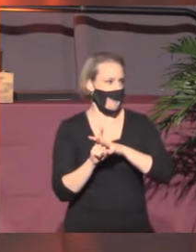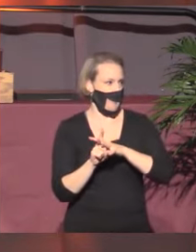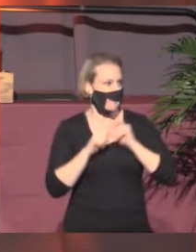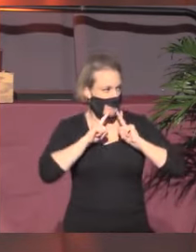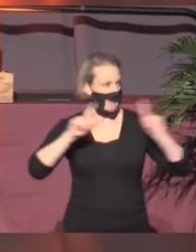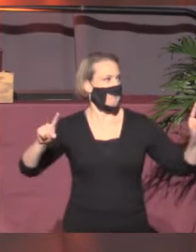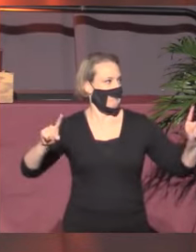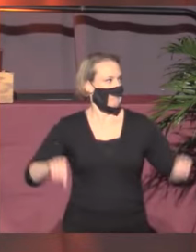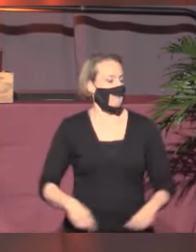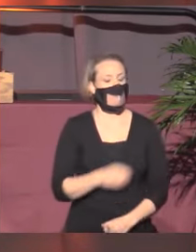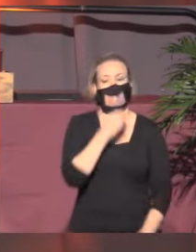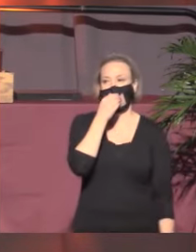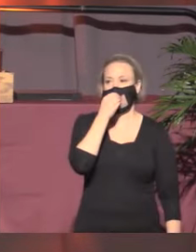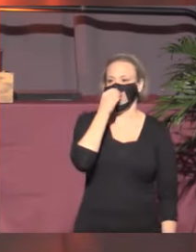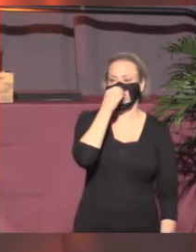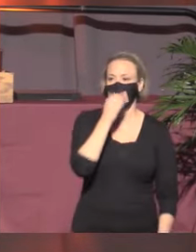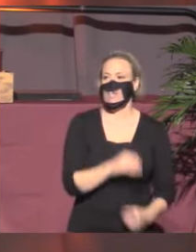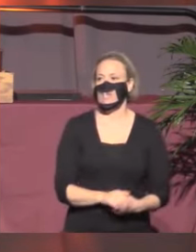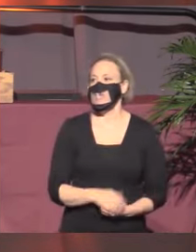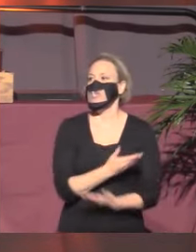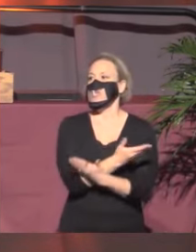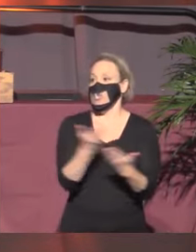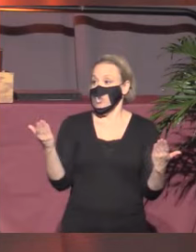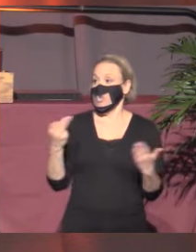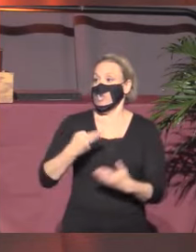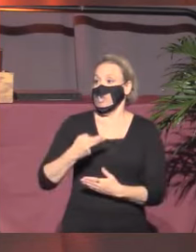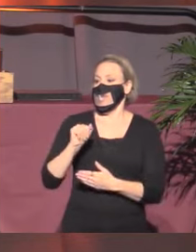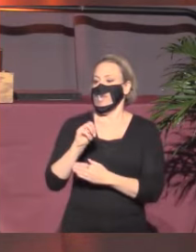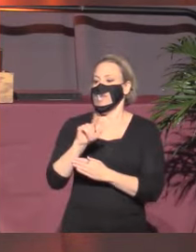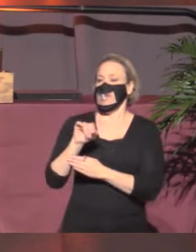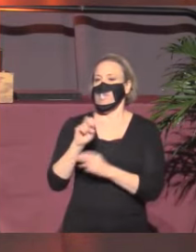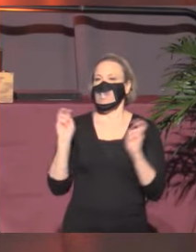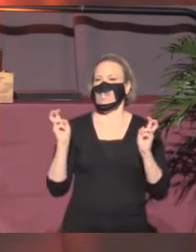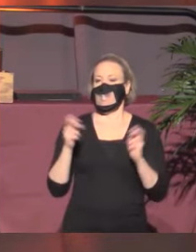heard. You, Hamline Pipers, remember this.